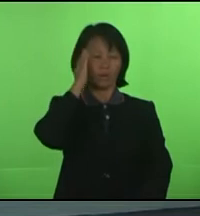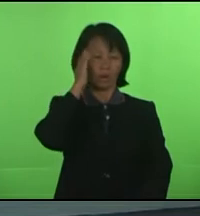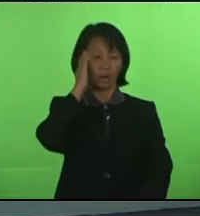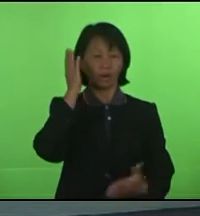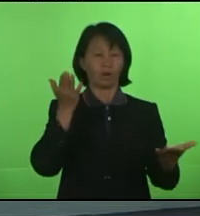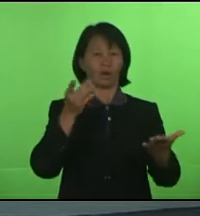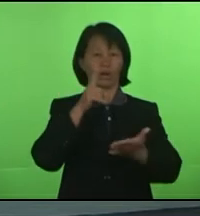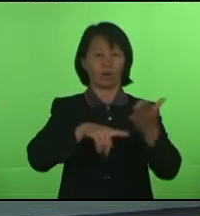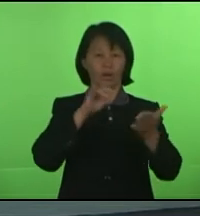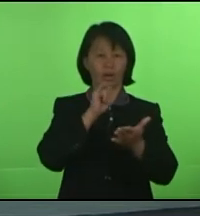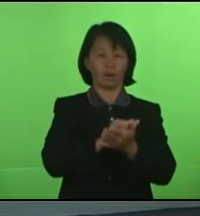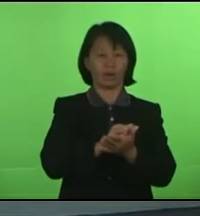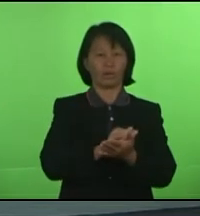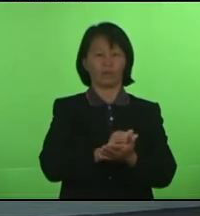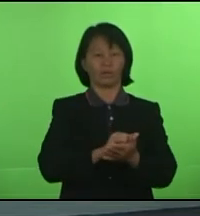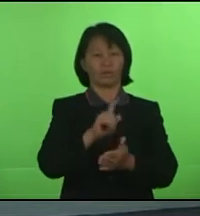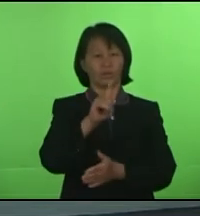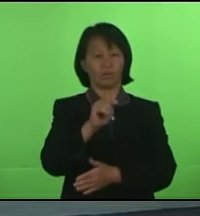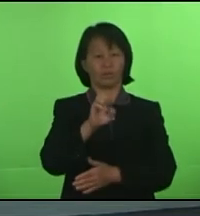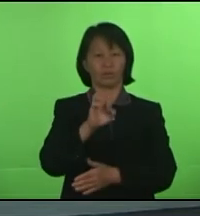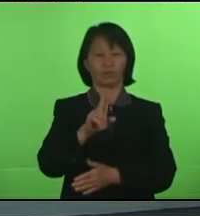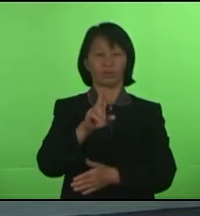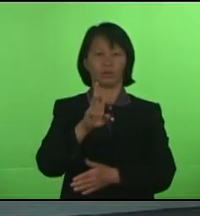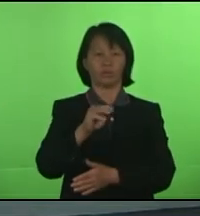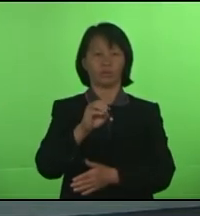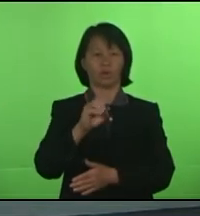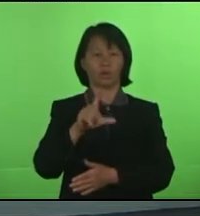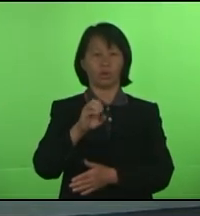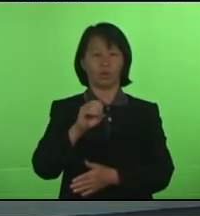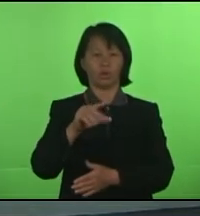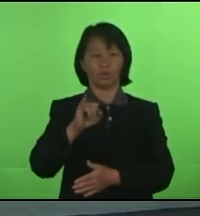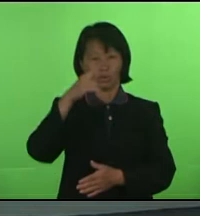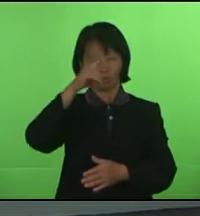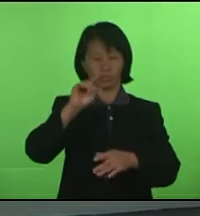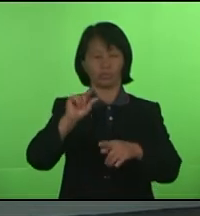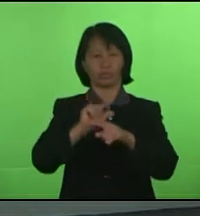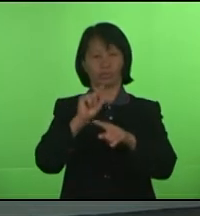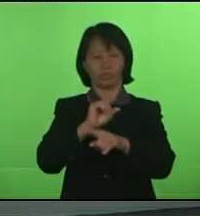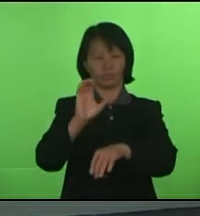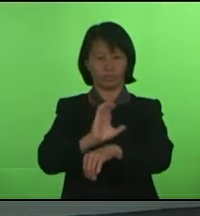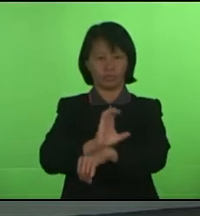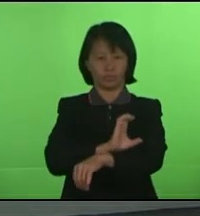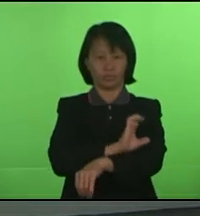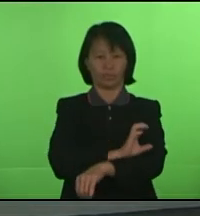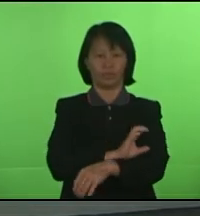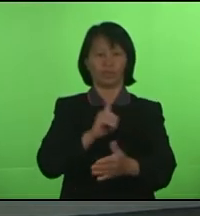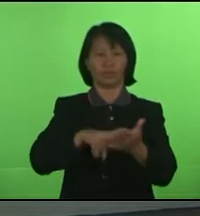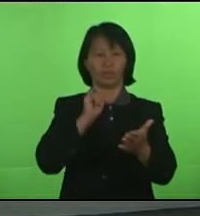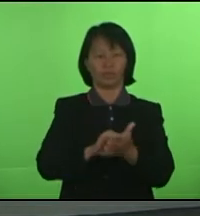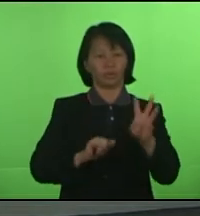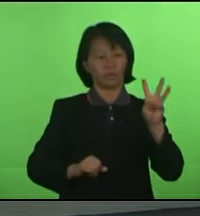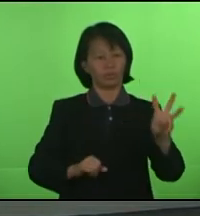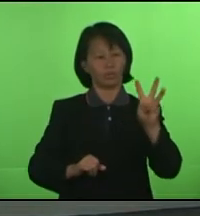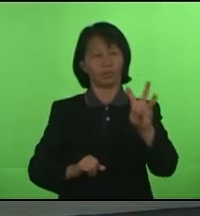is to know what these terminology that are commonly used for internet usage mean. So